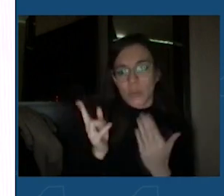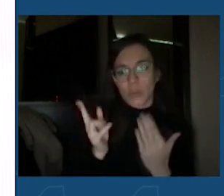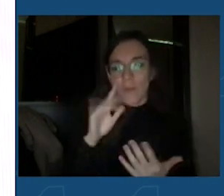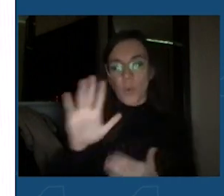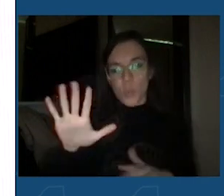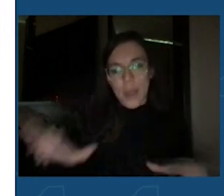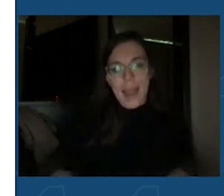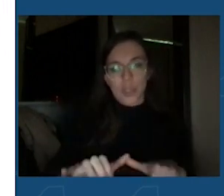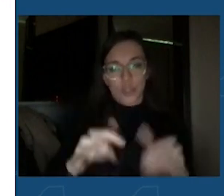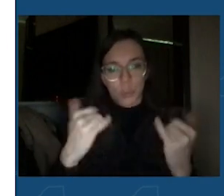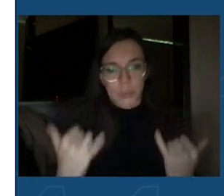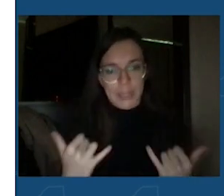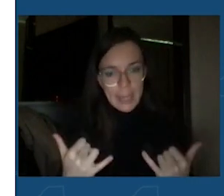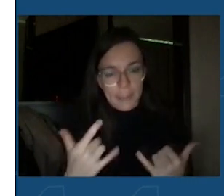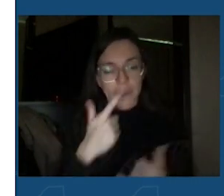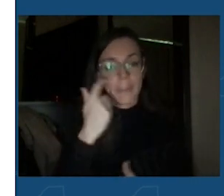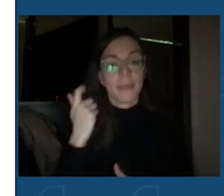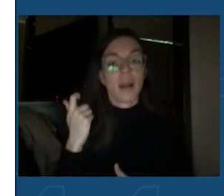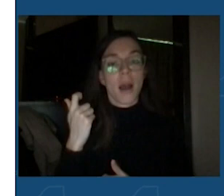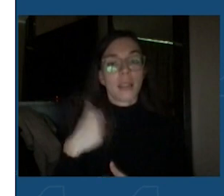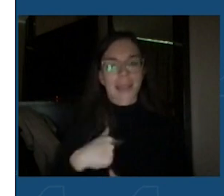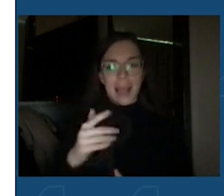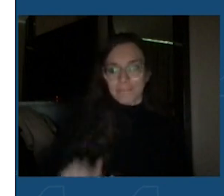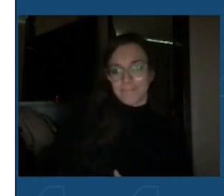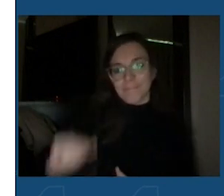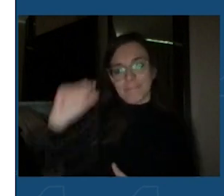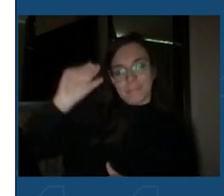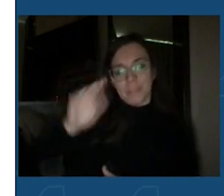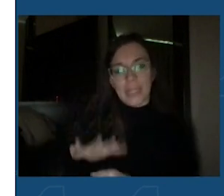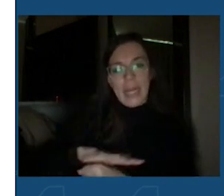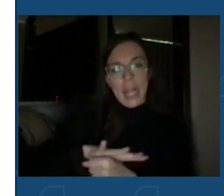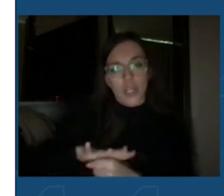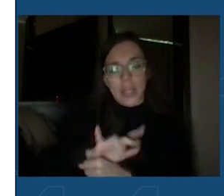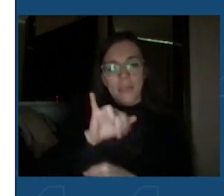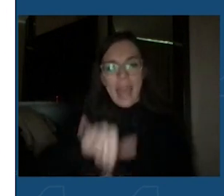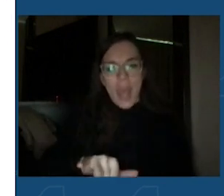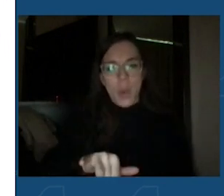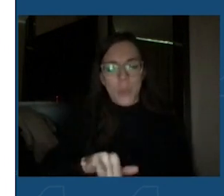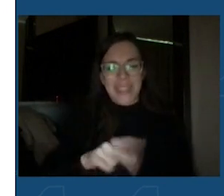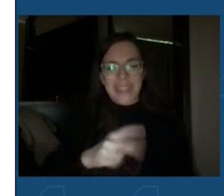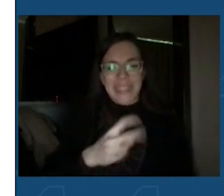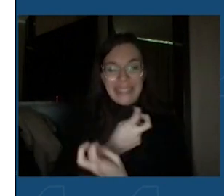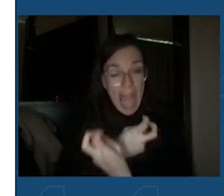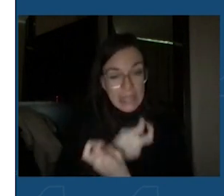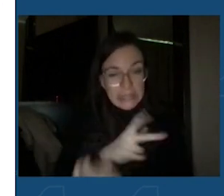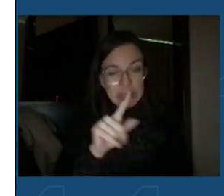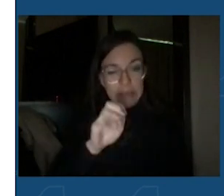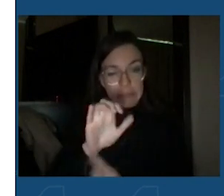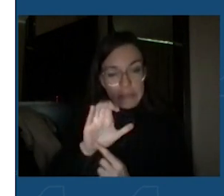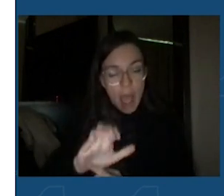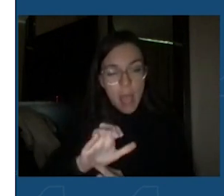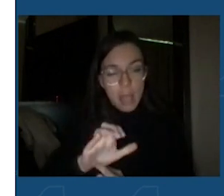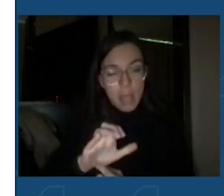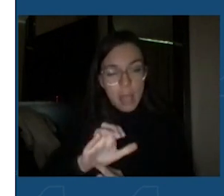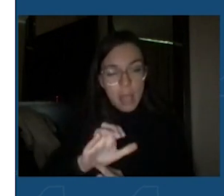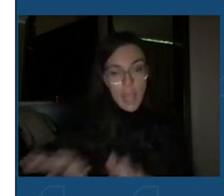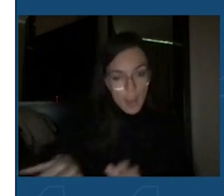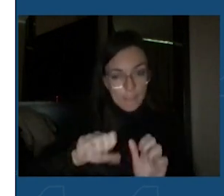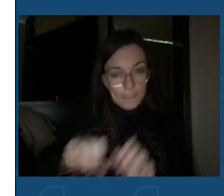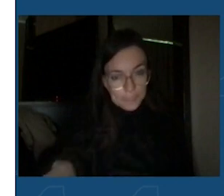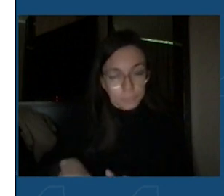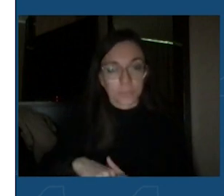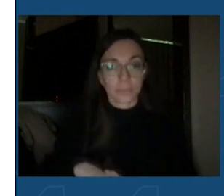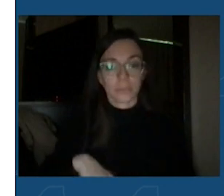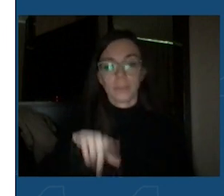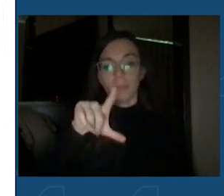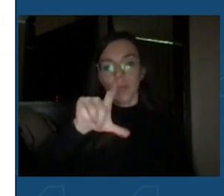today. Because I grew up in an area that was a toxic dump 30 miles from Love Canal, Lackawanna, New York,